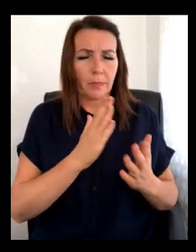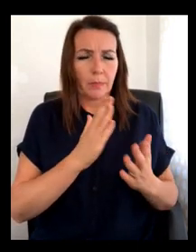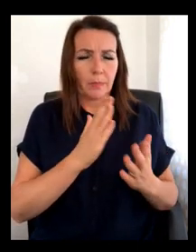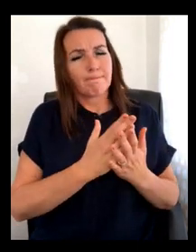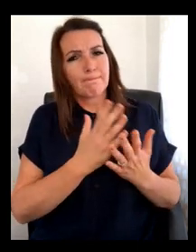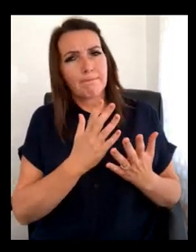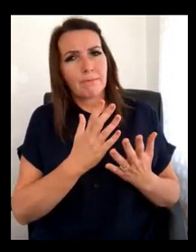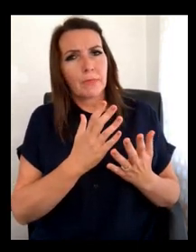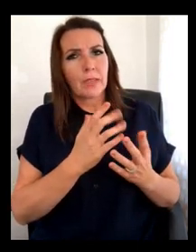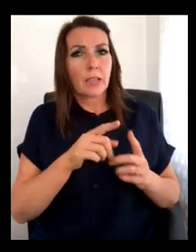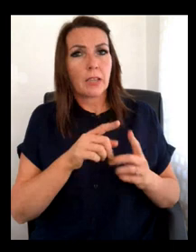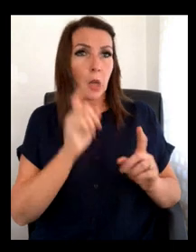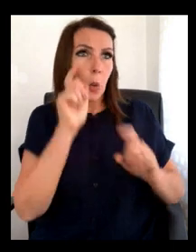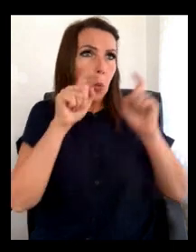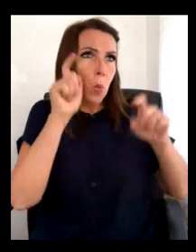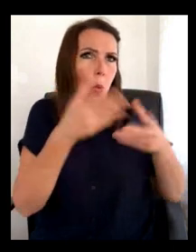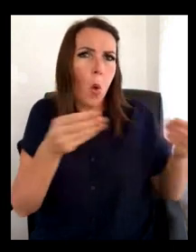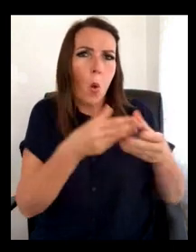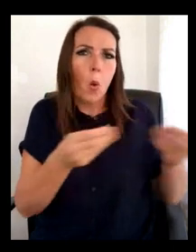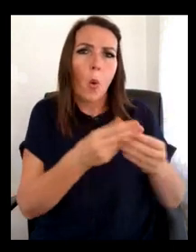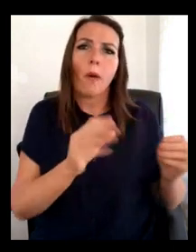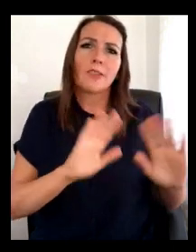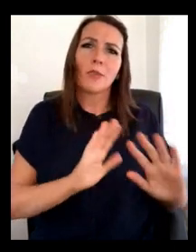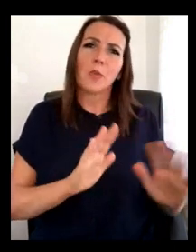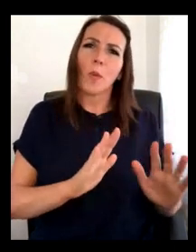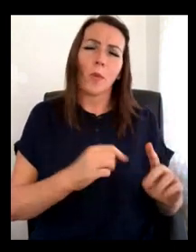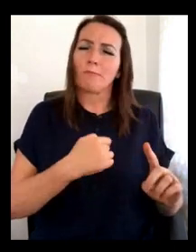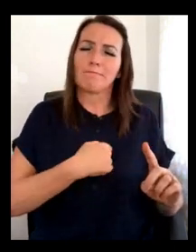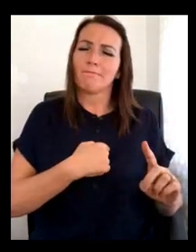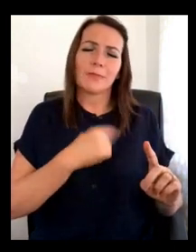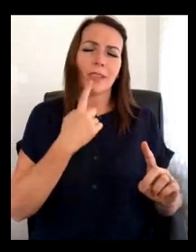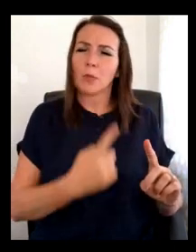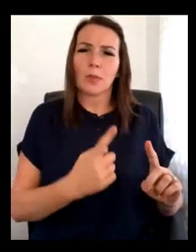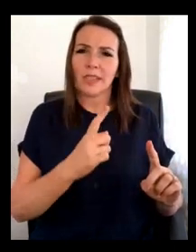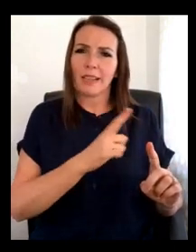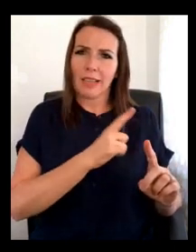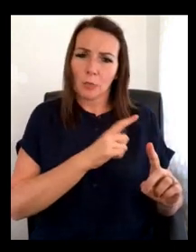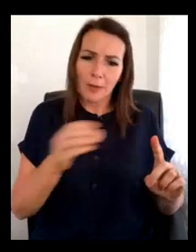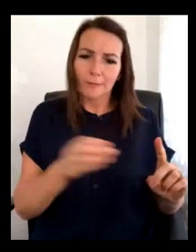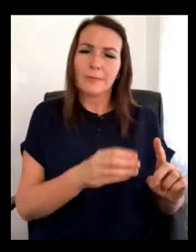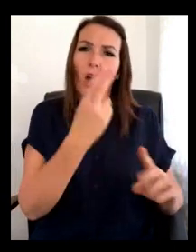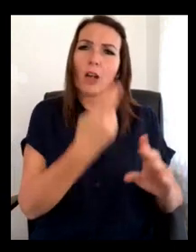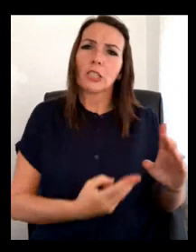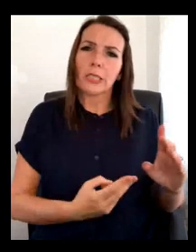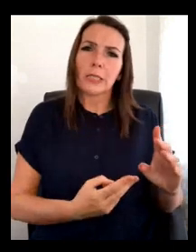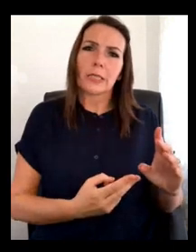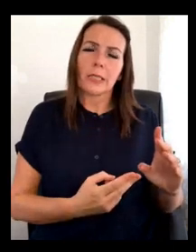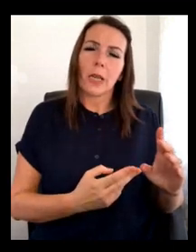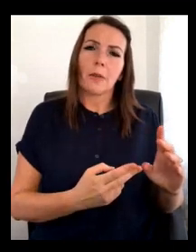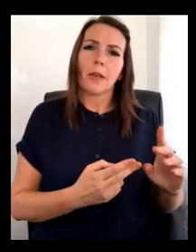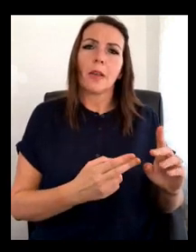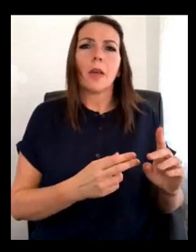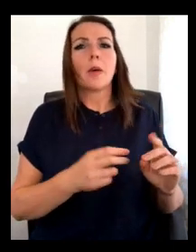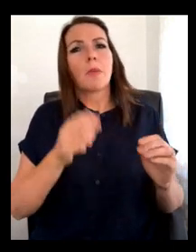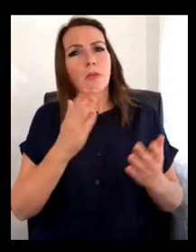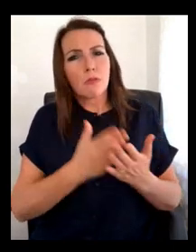up with all the solutions, because we are not the subject matter experts. But a apart from all the different ways